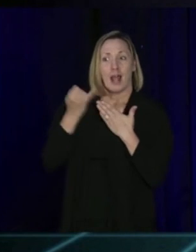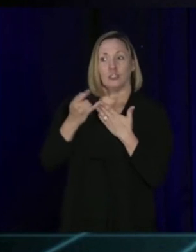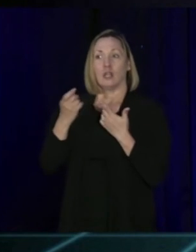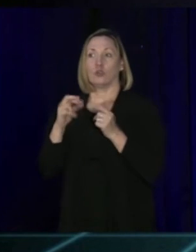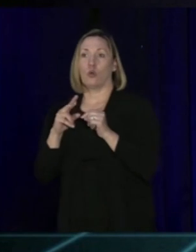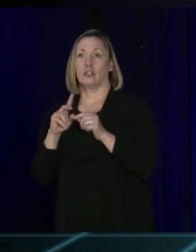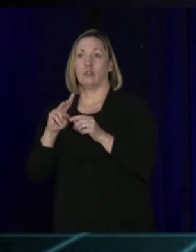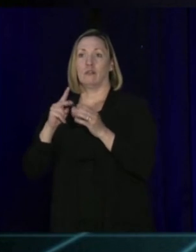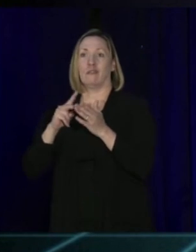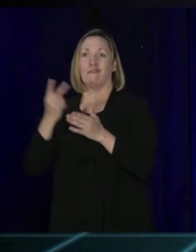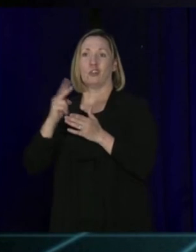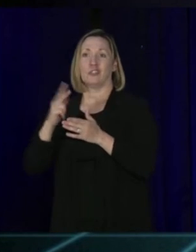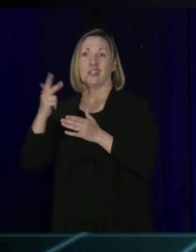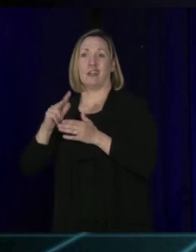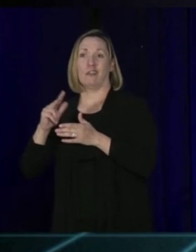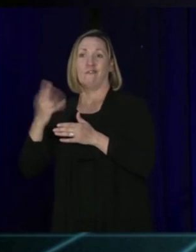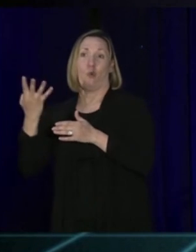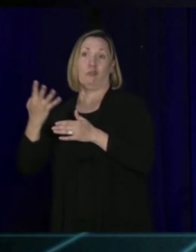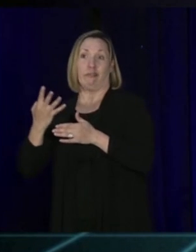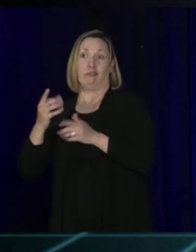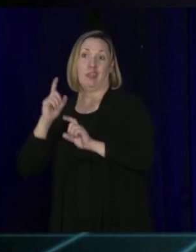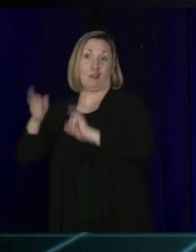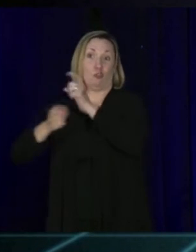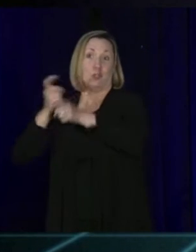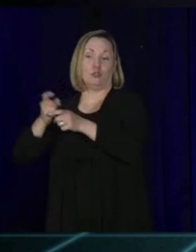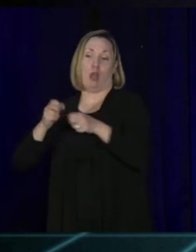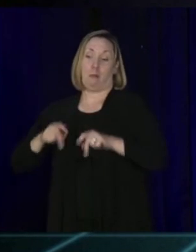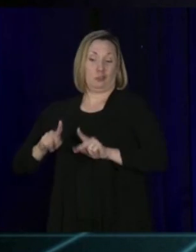fourth contribution, opportunities is there